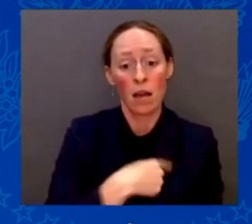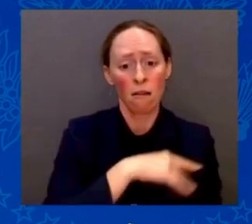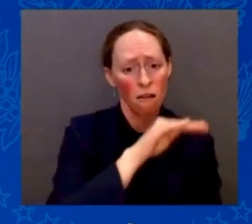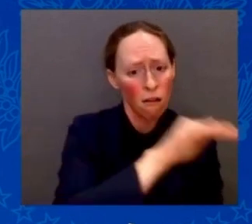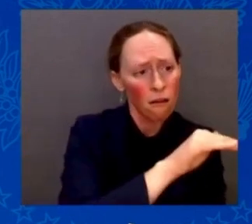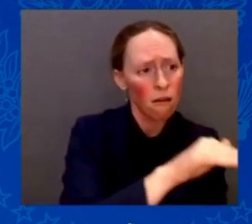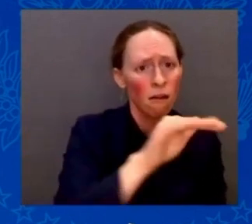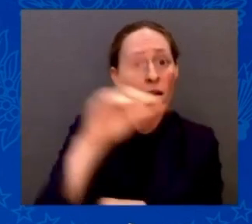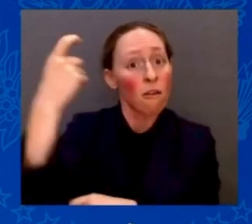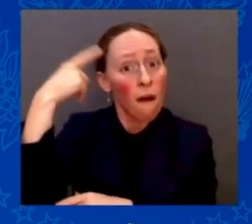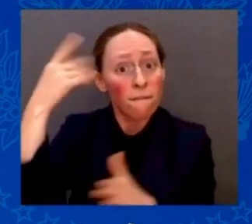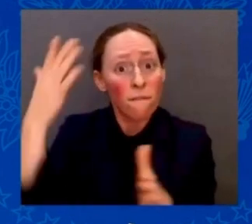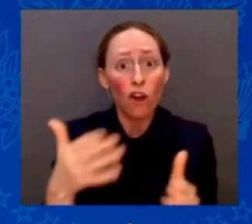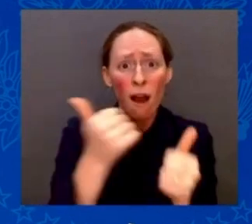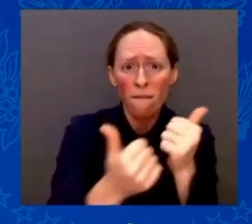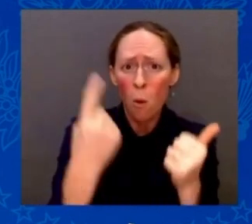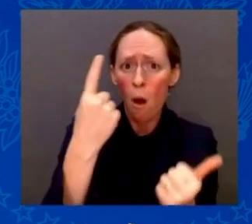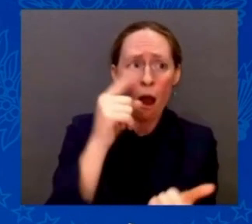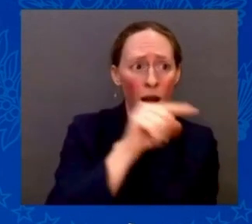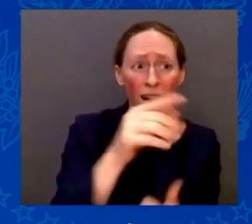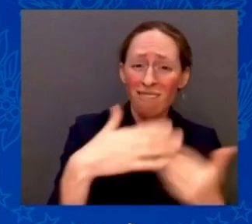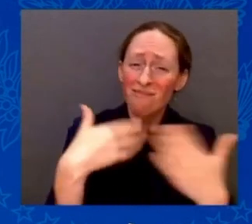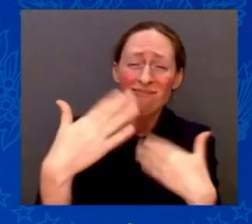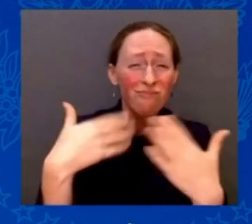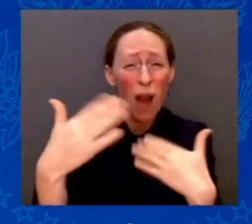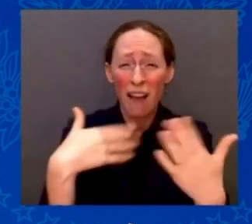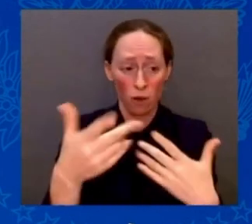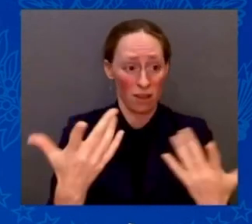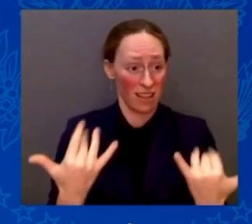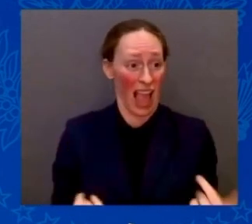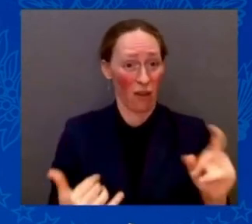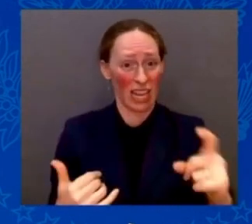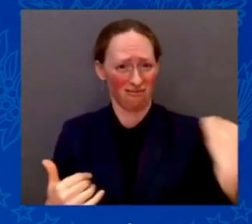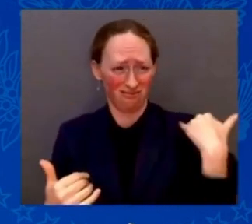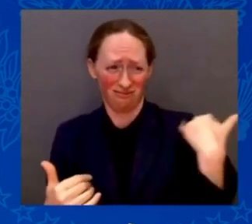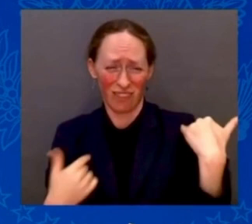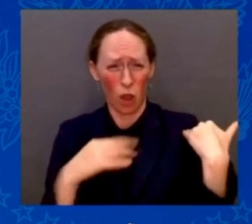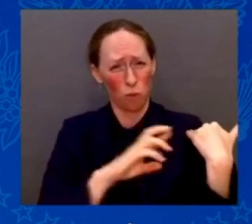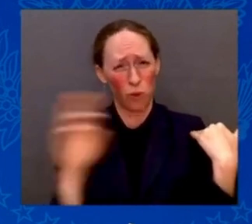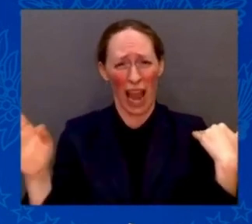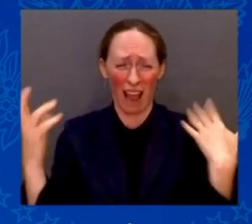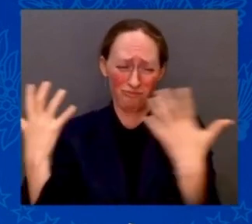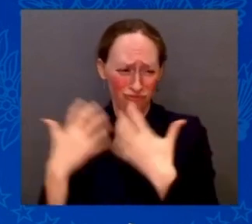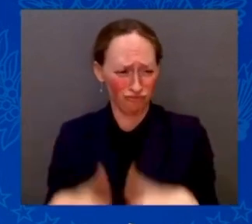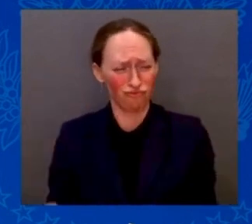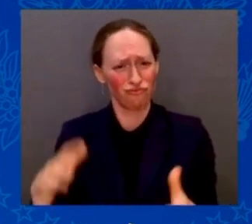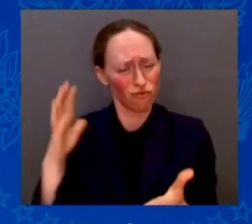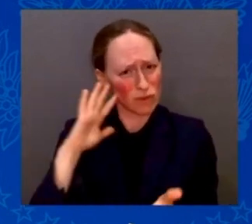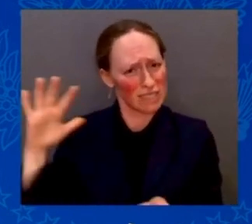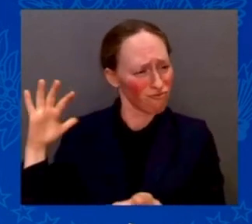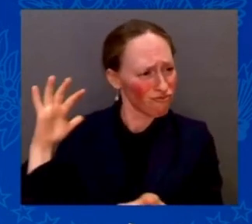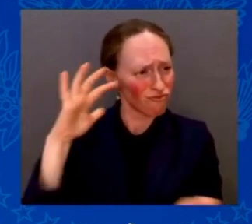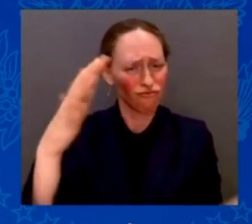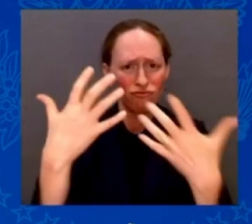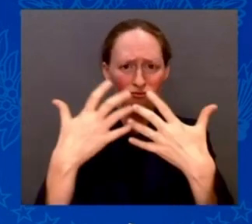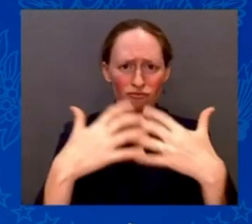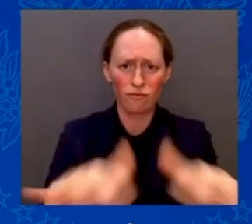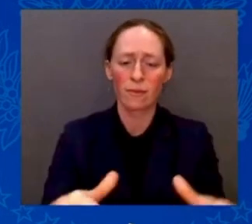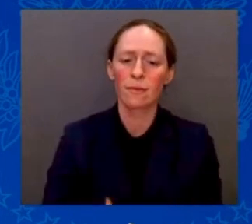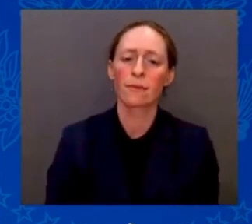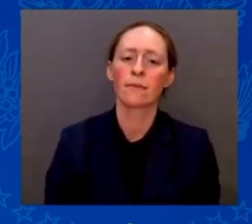need. I don't think anybody can deny the impact of the climate crisis anymore. Just look around.